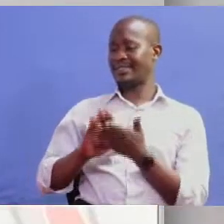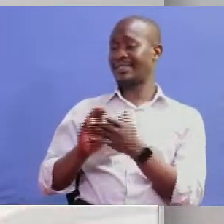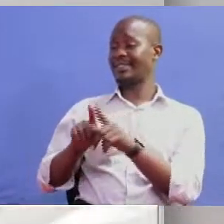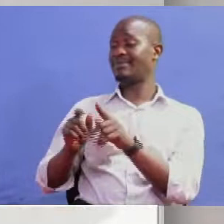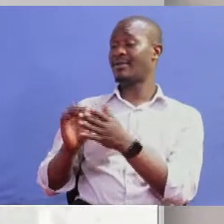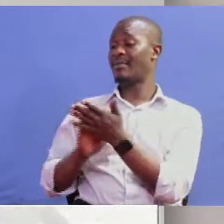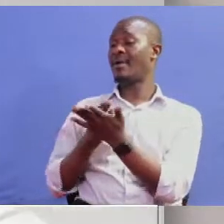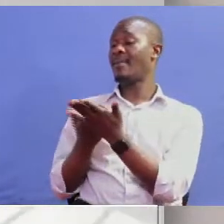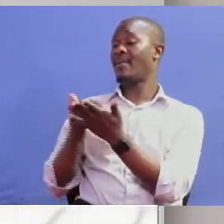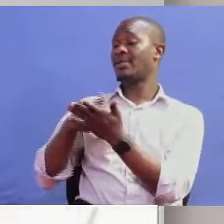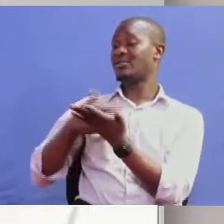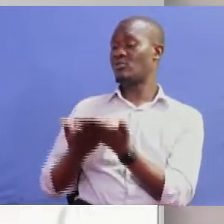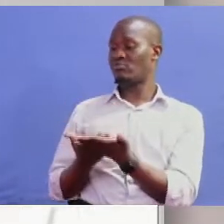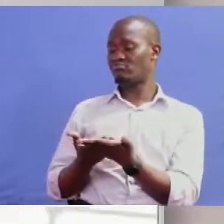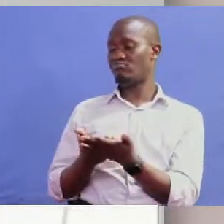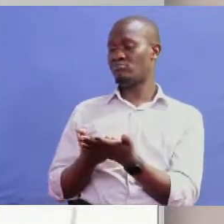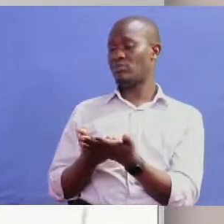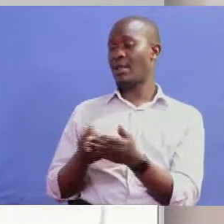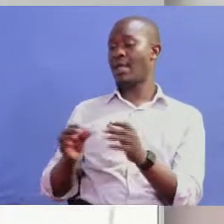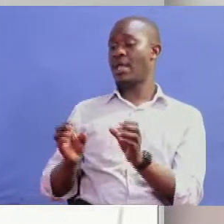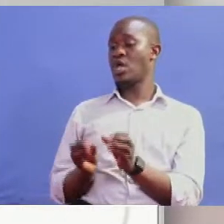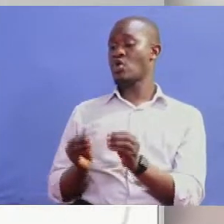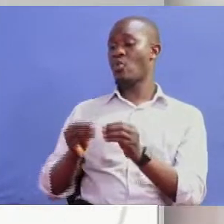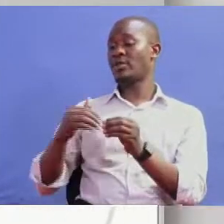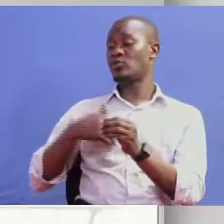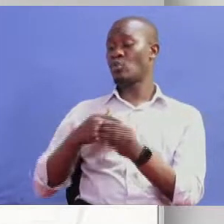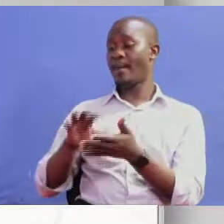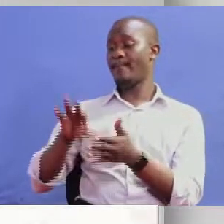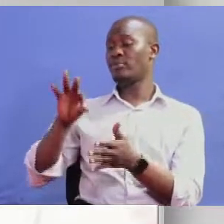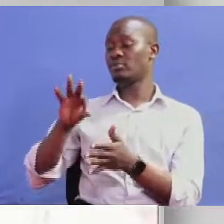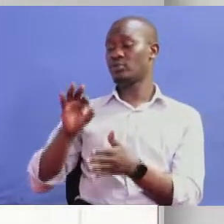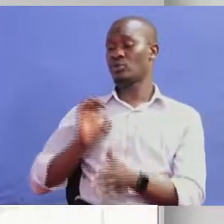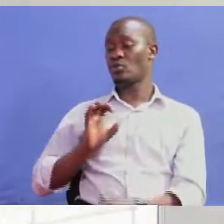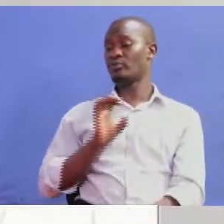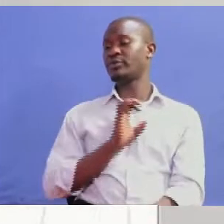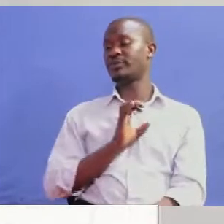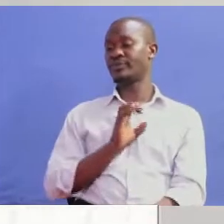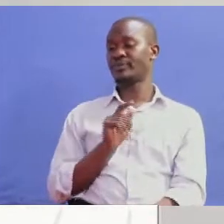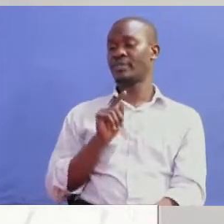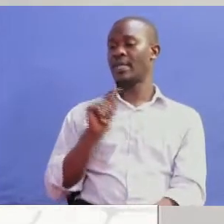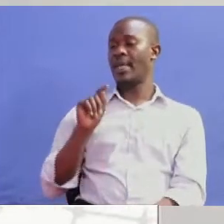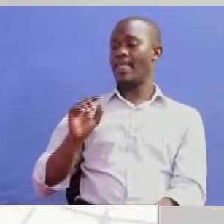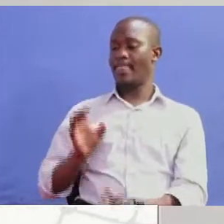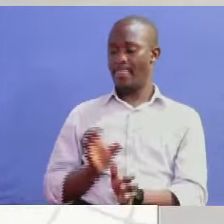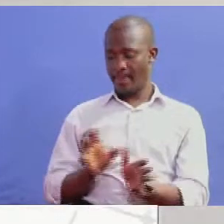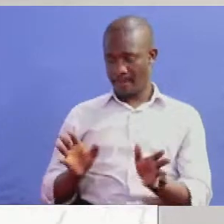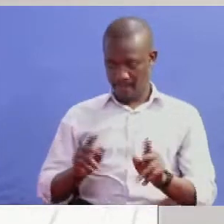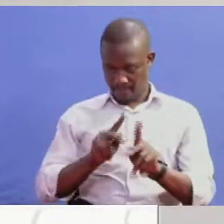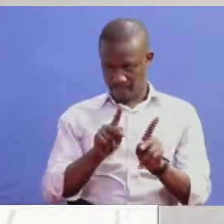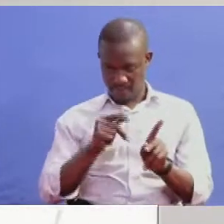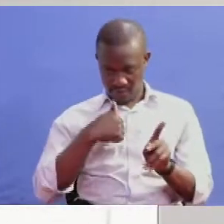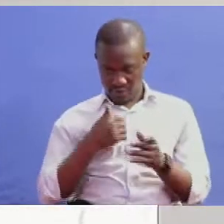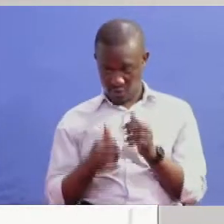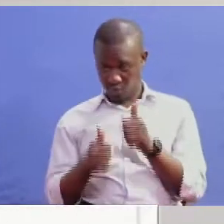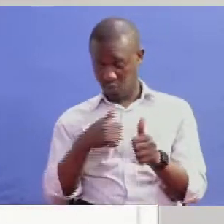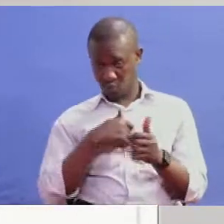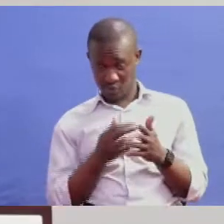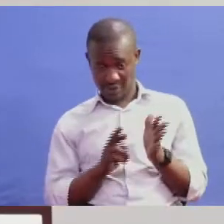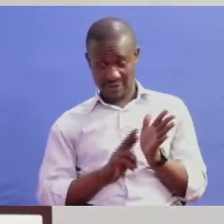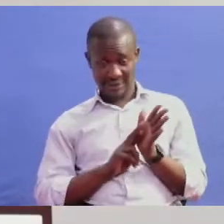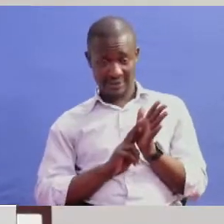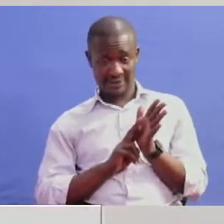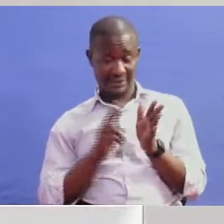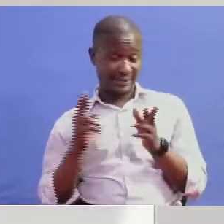IEBC selection panel to appoint IEBC commissioners. The Public Parties and Liaison Committee, which is also responsible